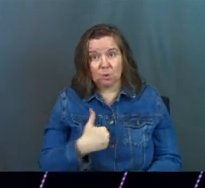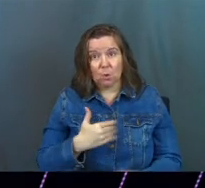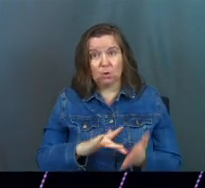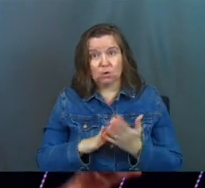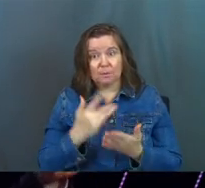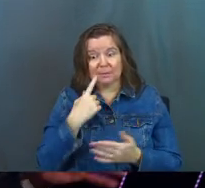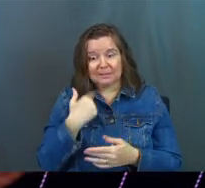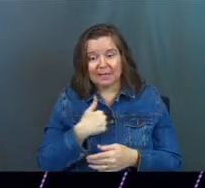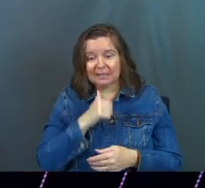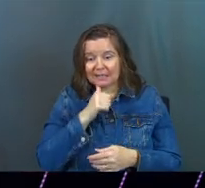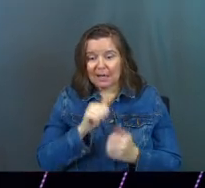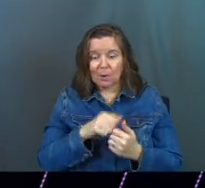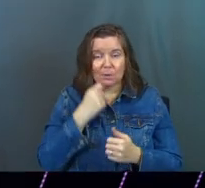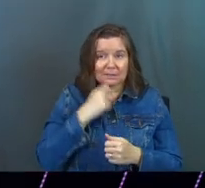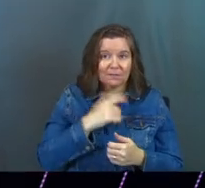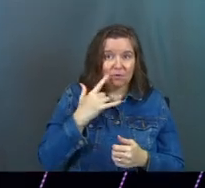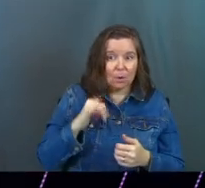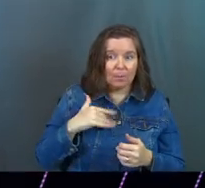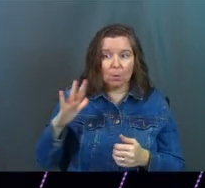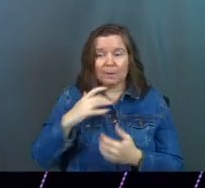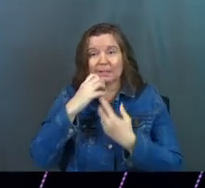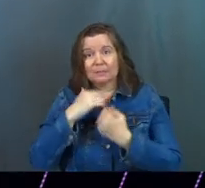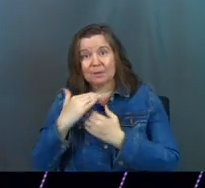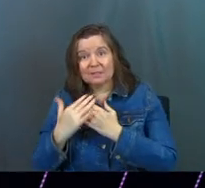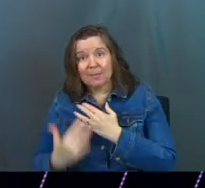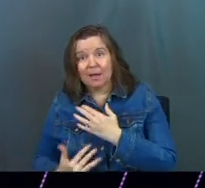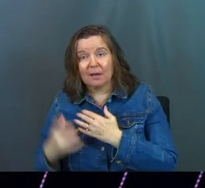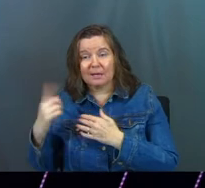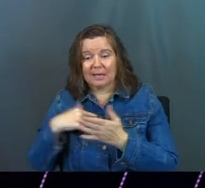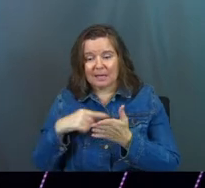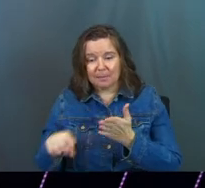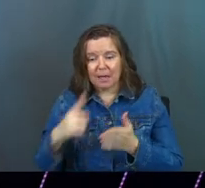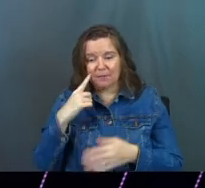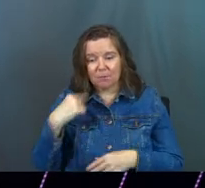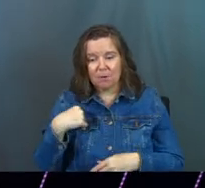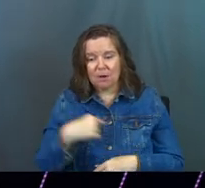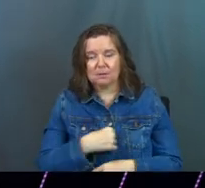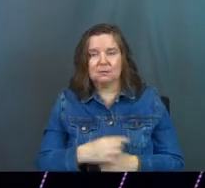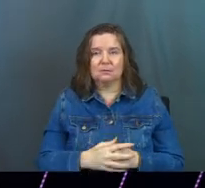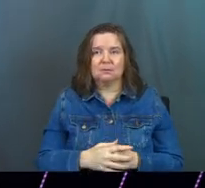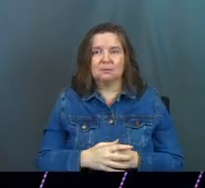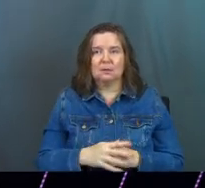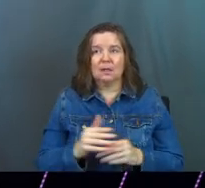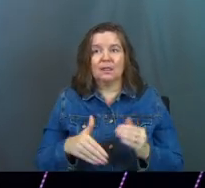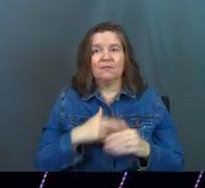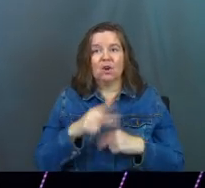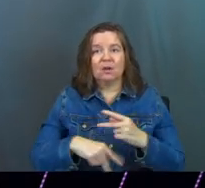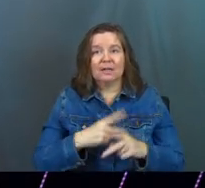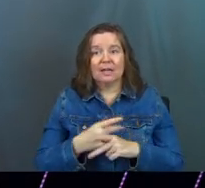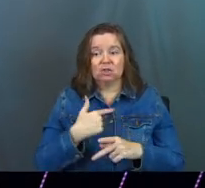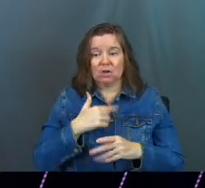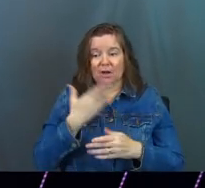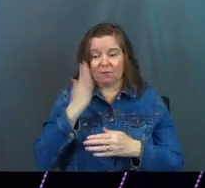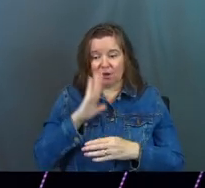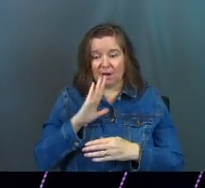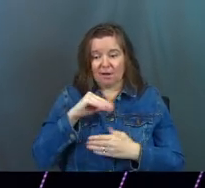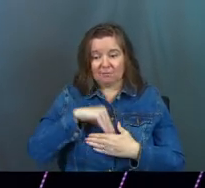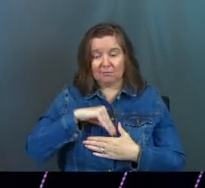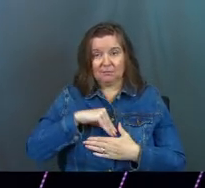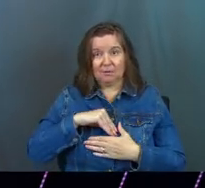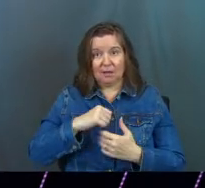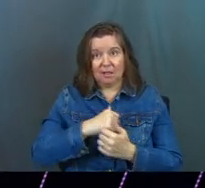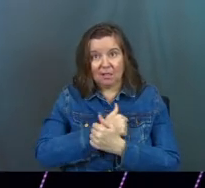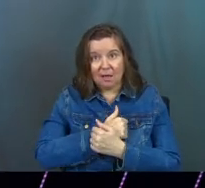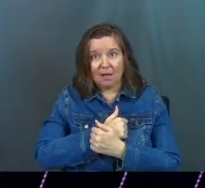the scripture tells us, not with silver and gold, but with his precious blood. He pays for us. The very nature of God level